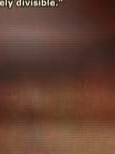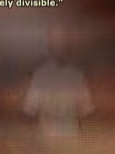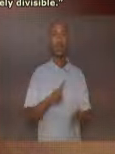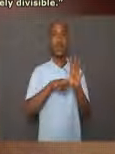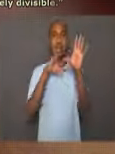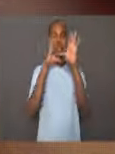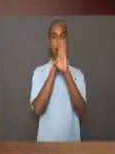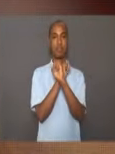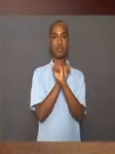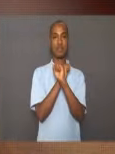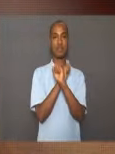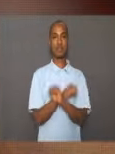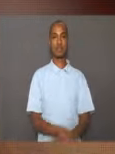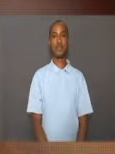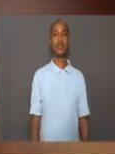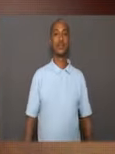Time's up.